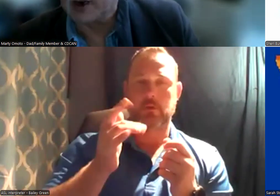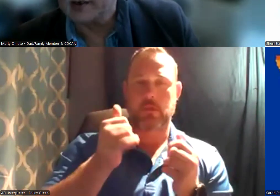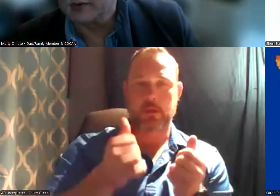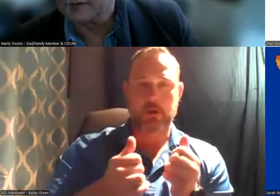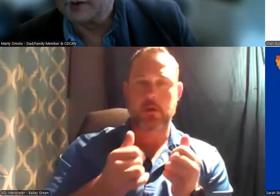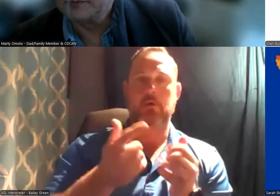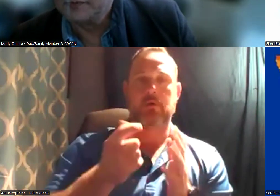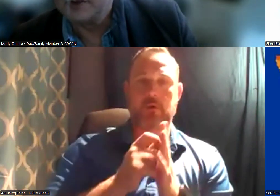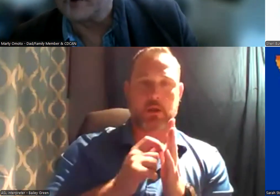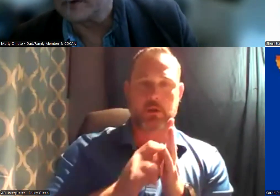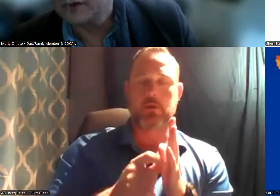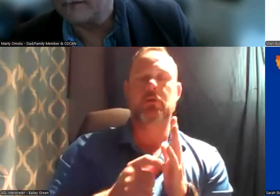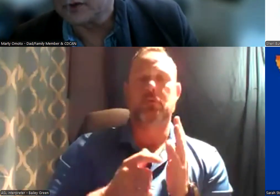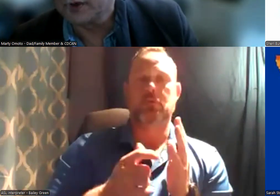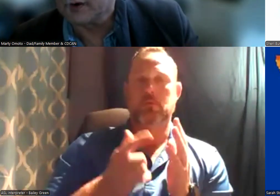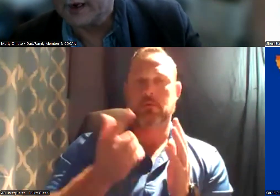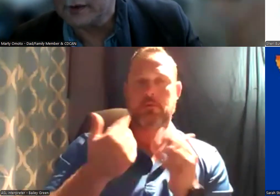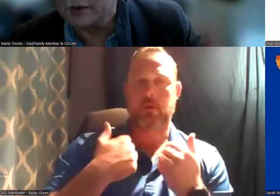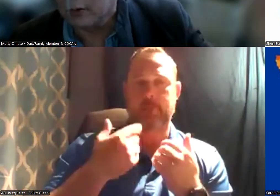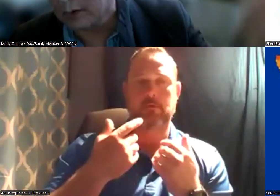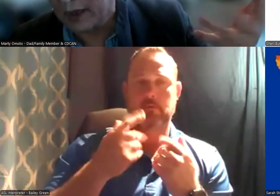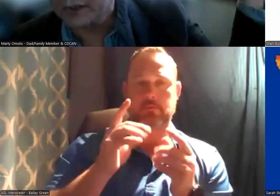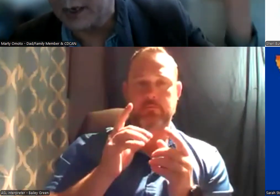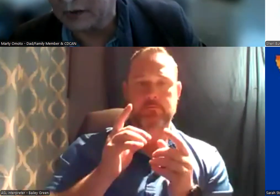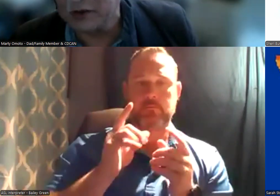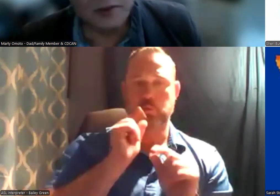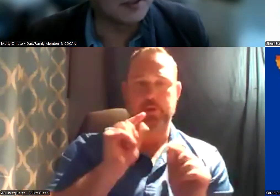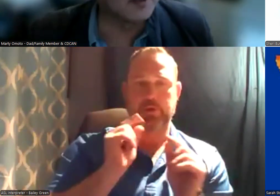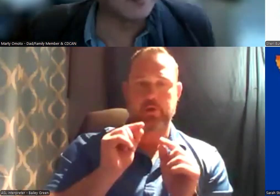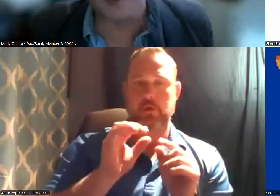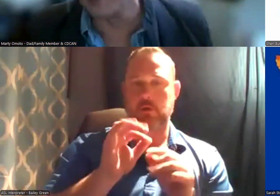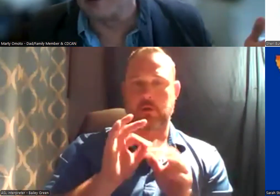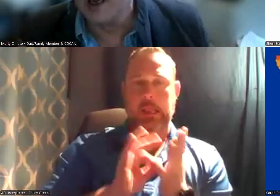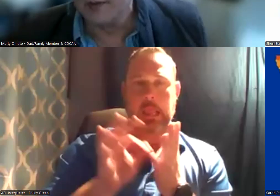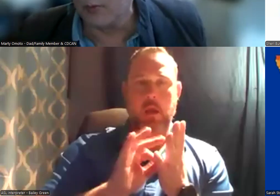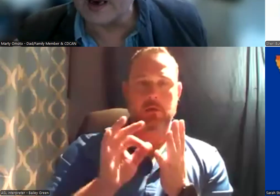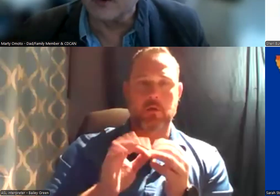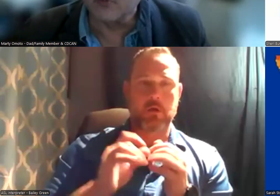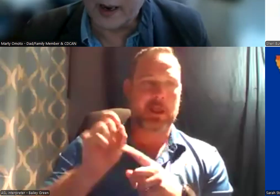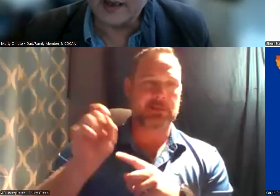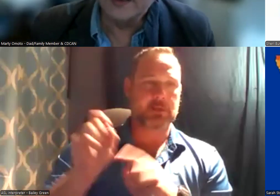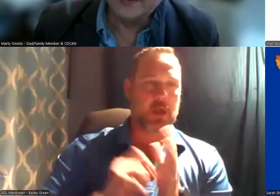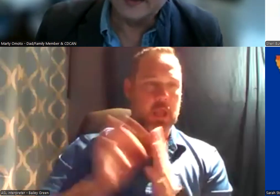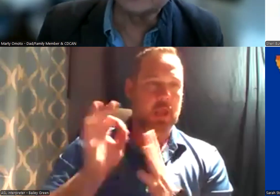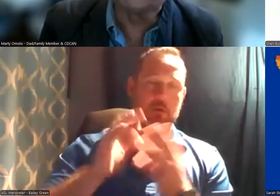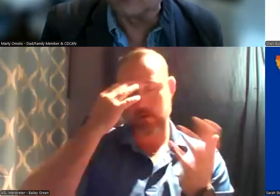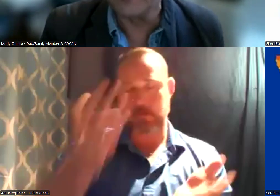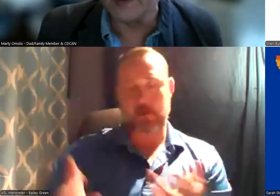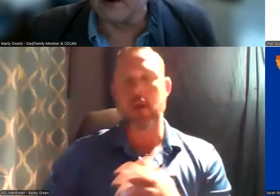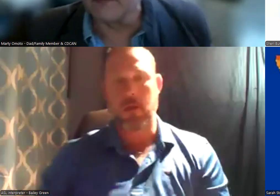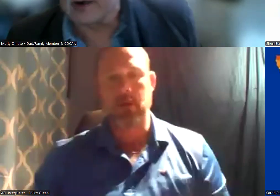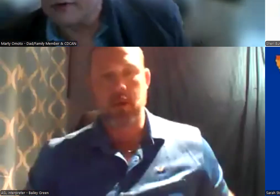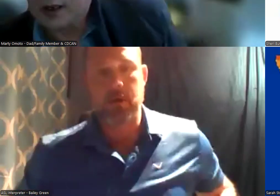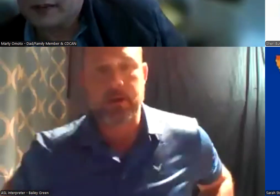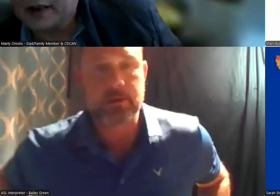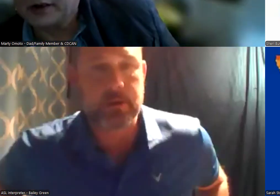you just write it, or you have a Twitter account or X account that you can just send it. I don't know, but whatever way it needs to formally